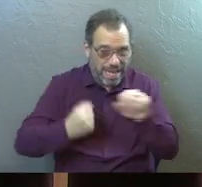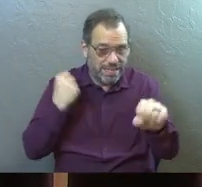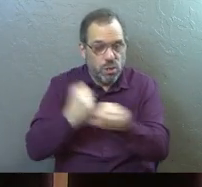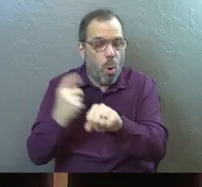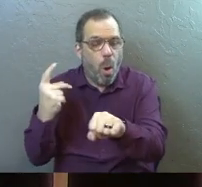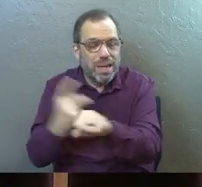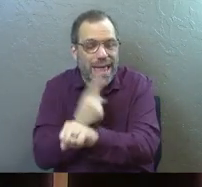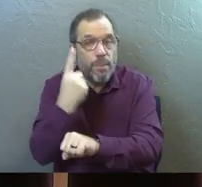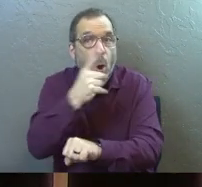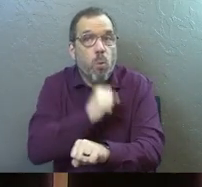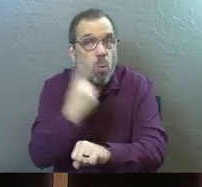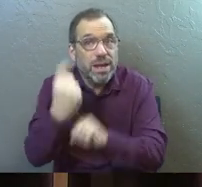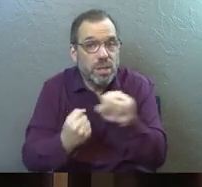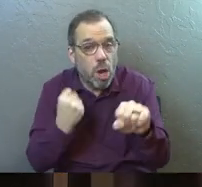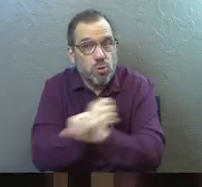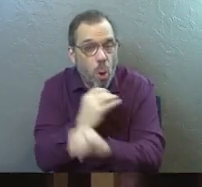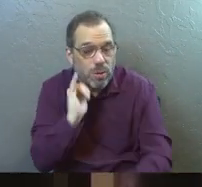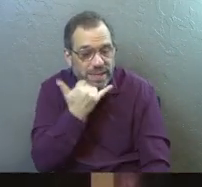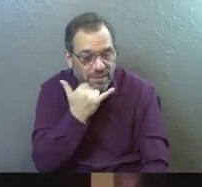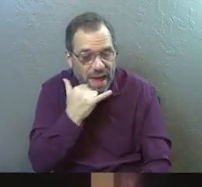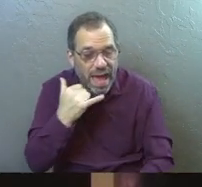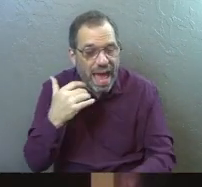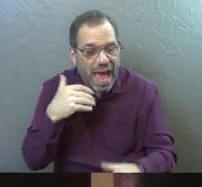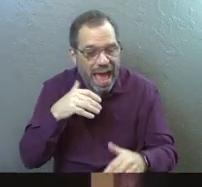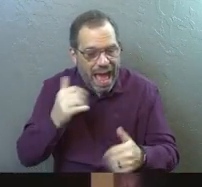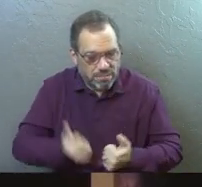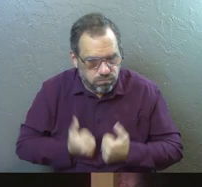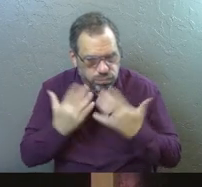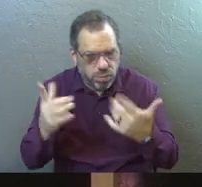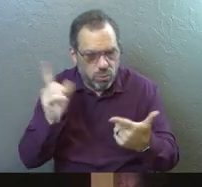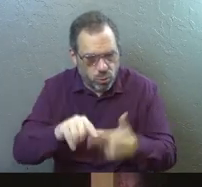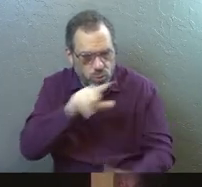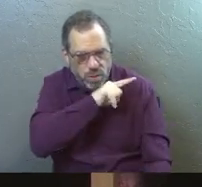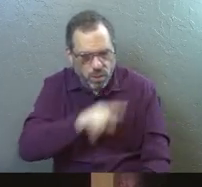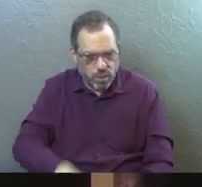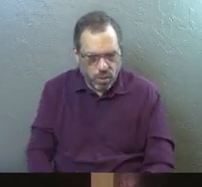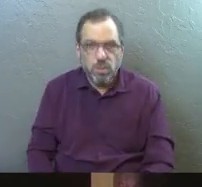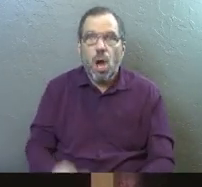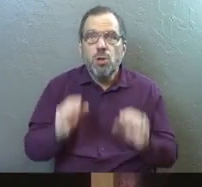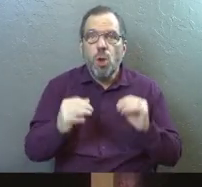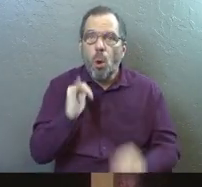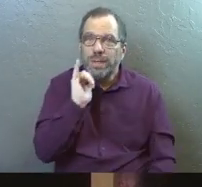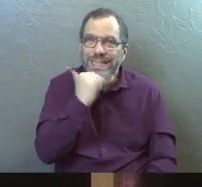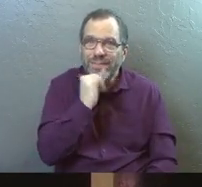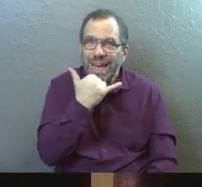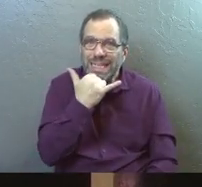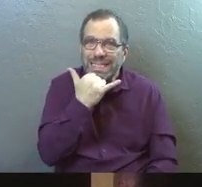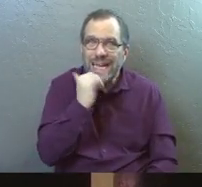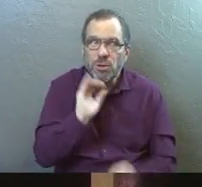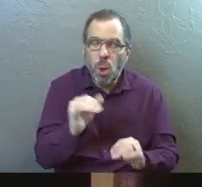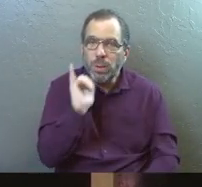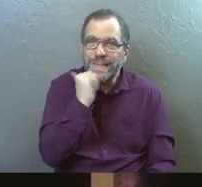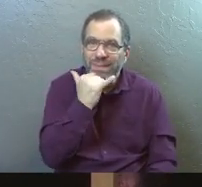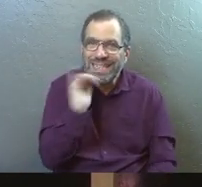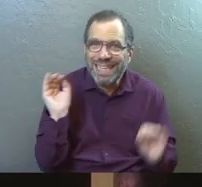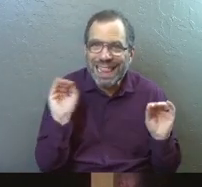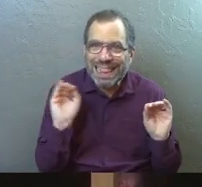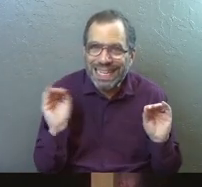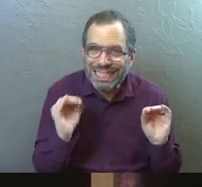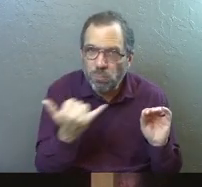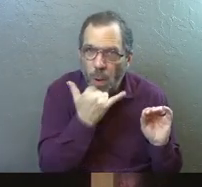one-year-old lamb with no defects as a burnt offering to the Lord. No defects. No defects.